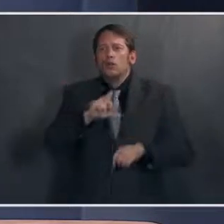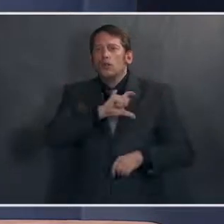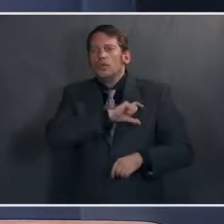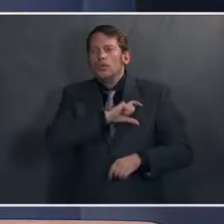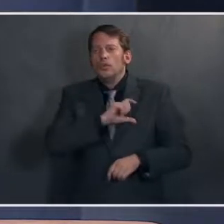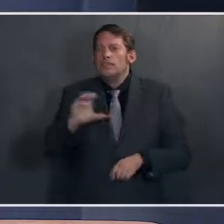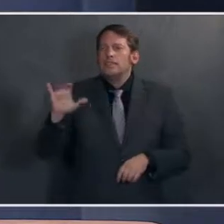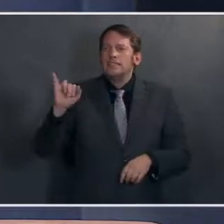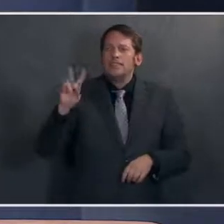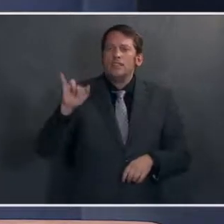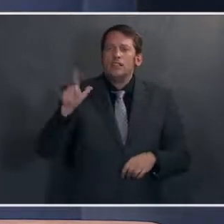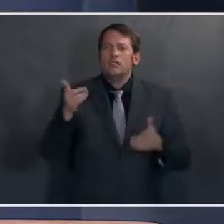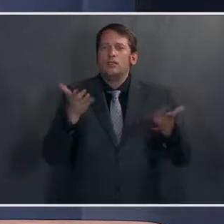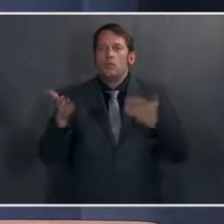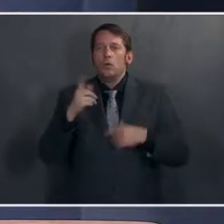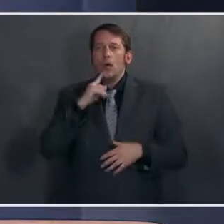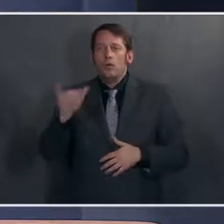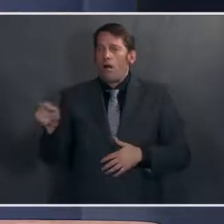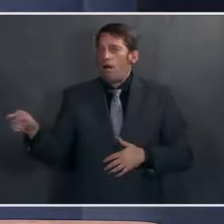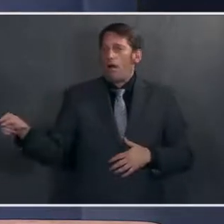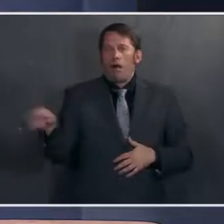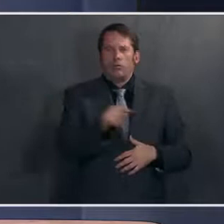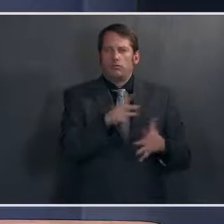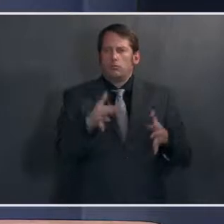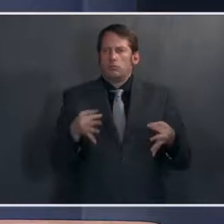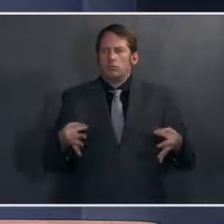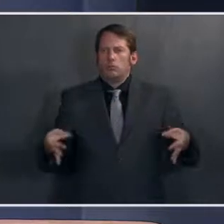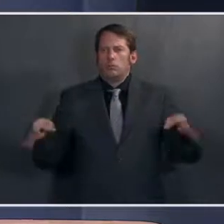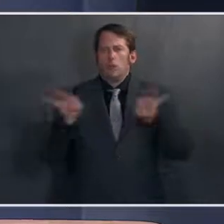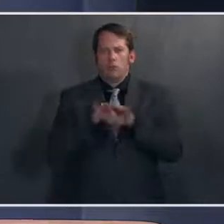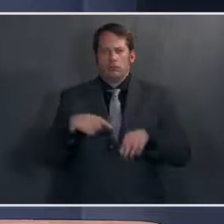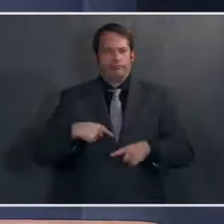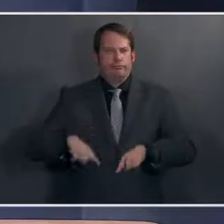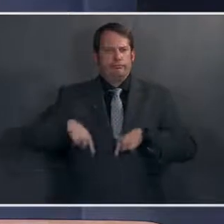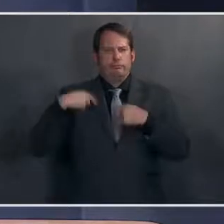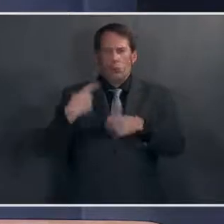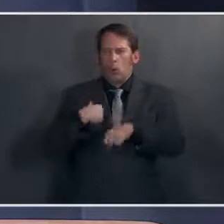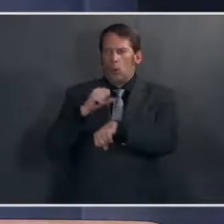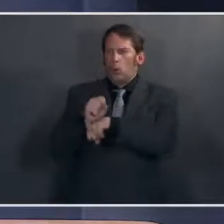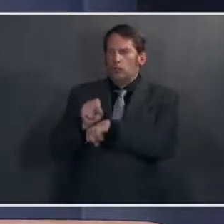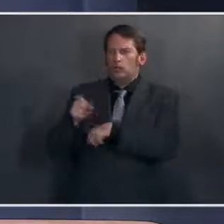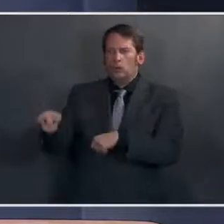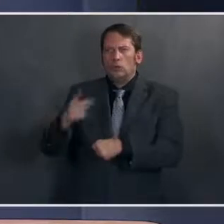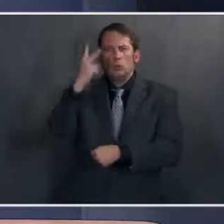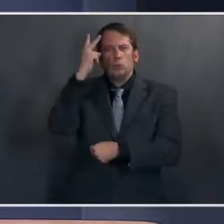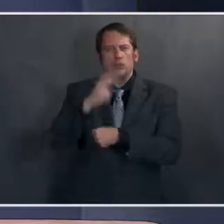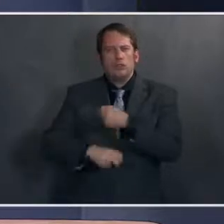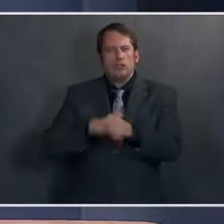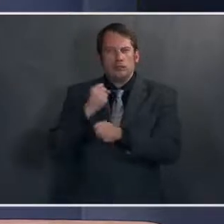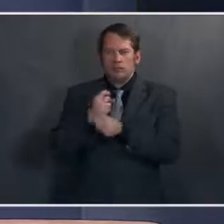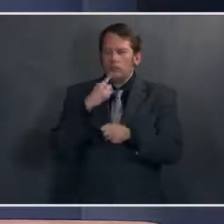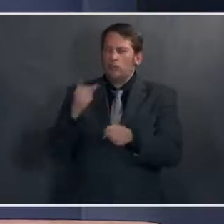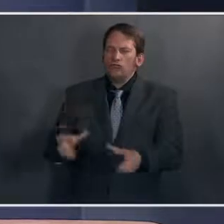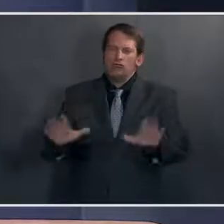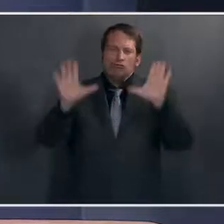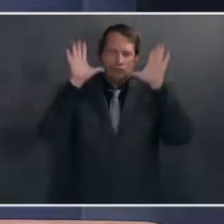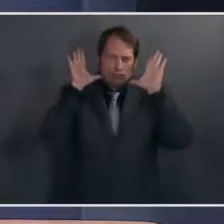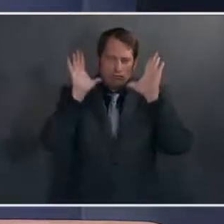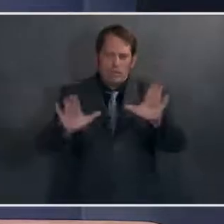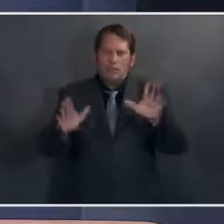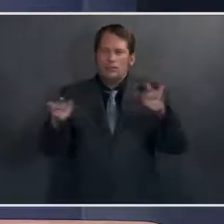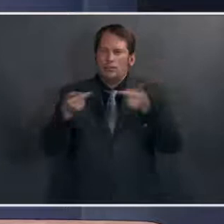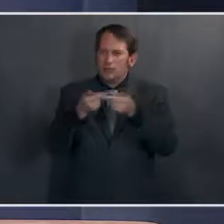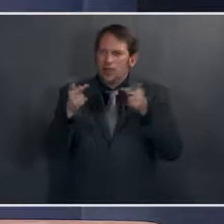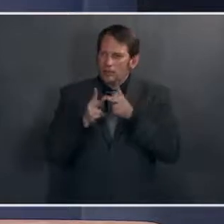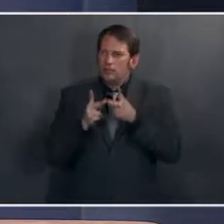our government. And I worked there for 2.5 years. It's an incredible place, and they've had many of them have had a challenging couple of years.